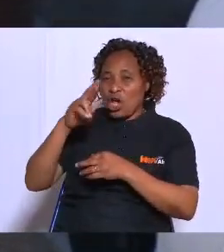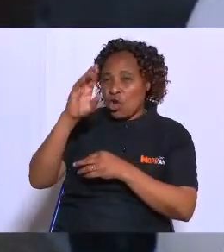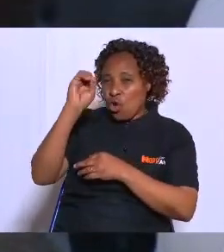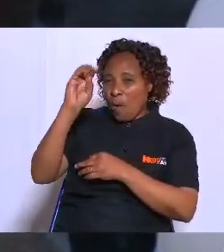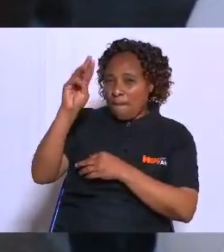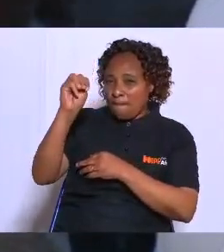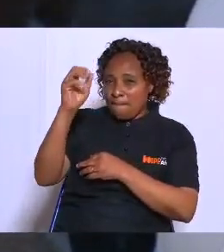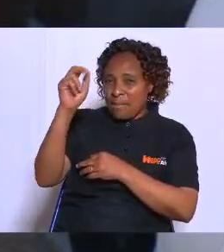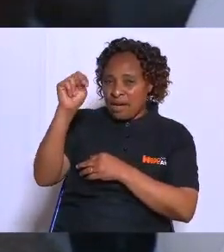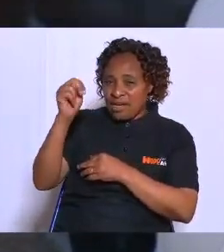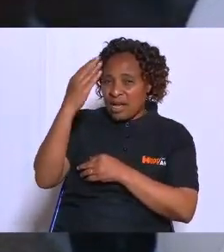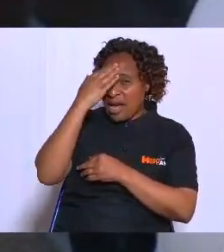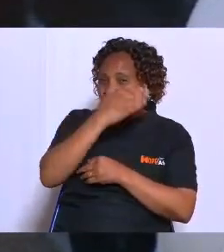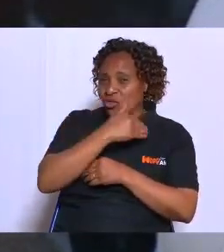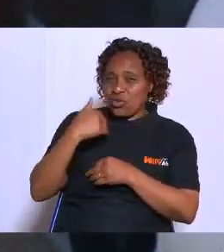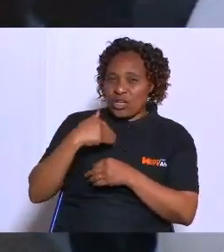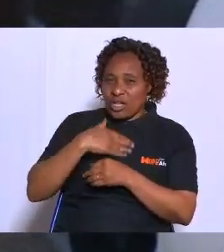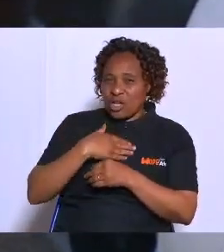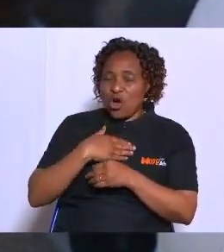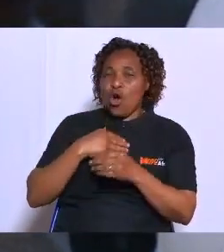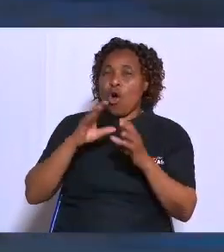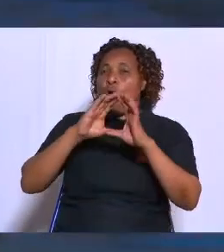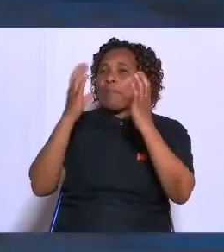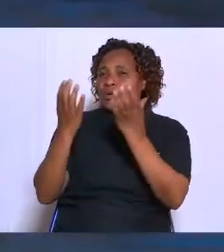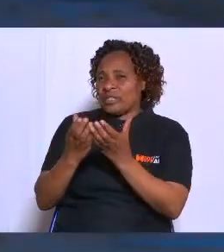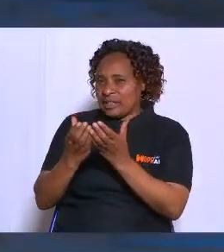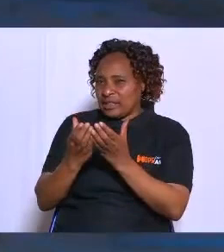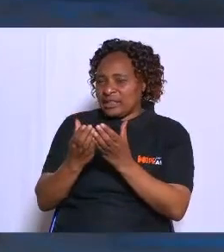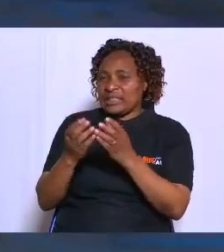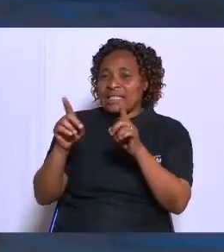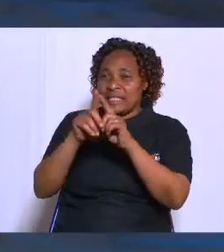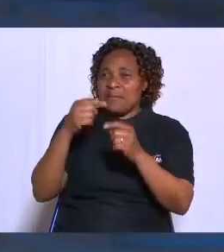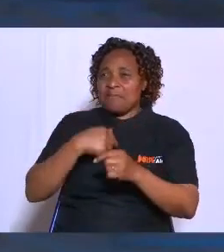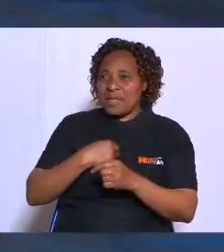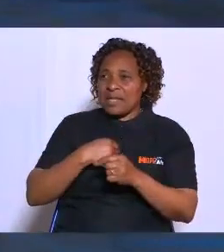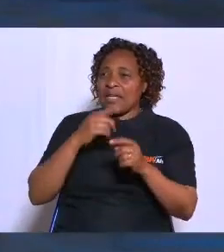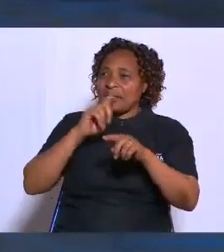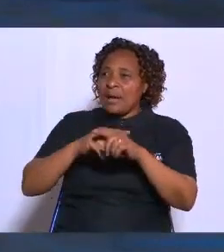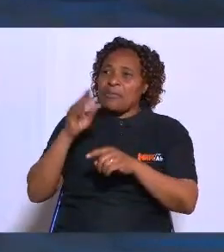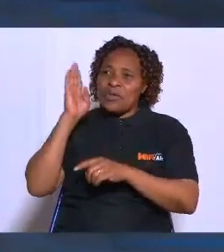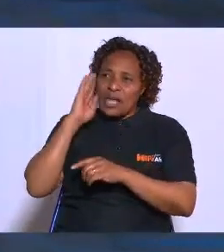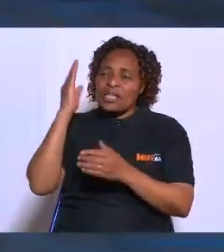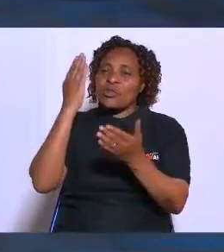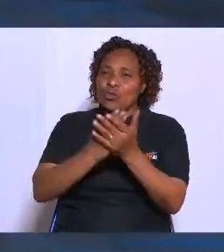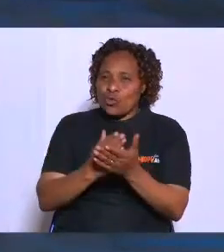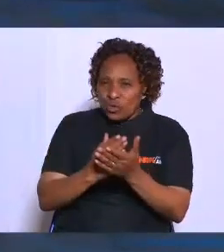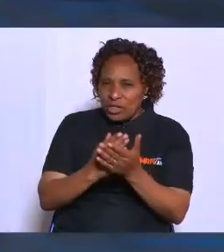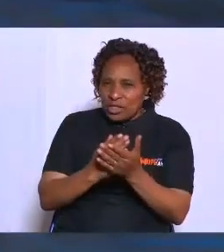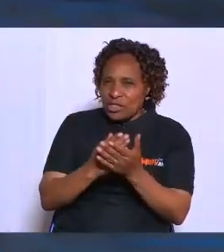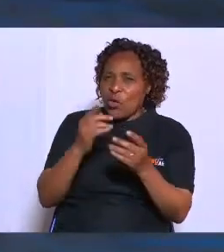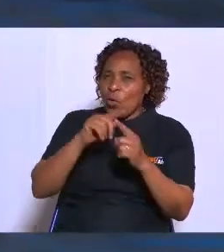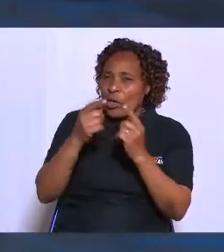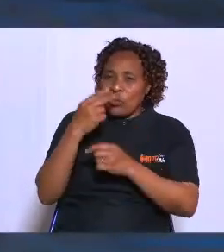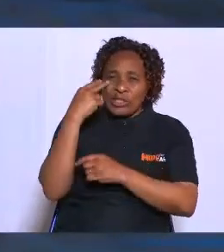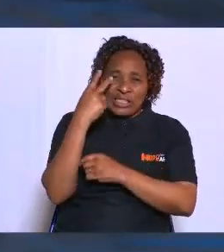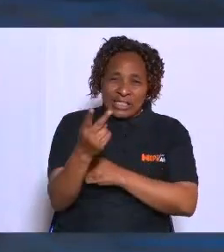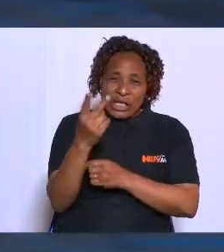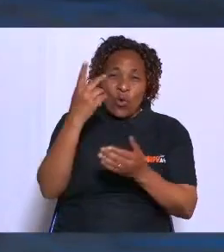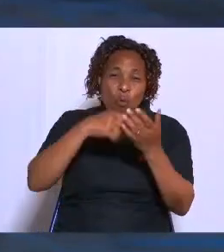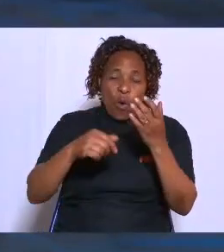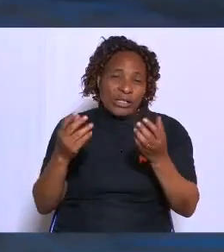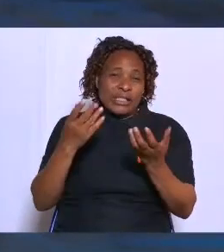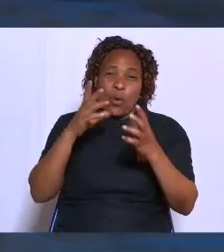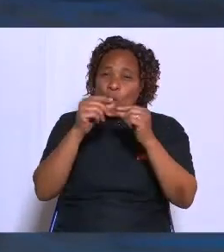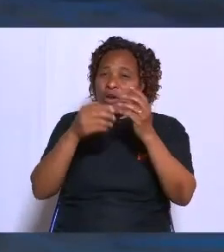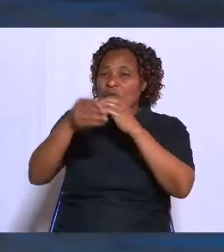and you have like me but when we hear truth when we see what the